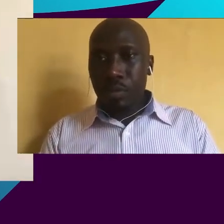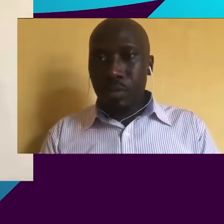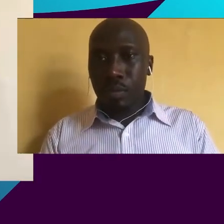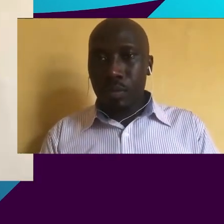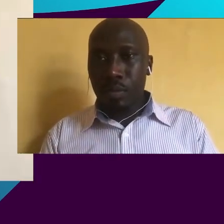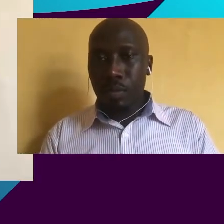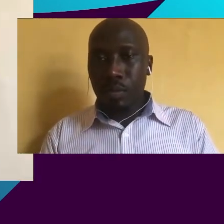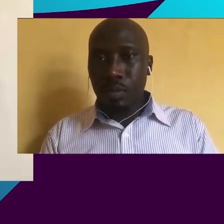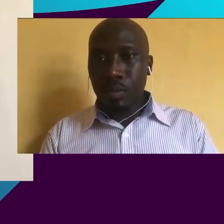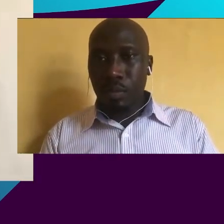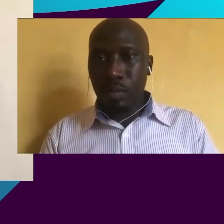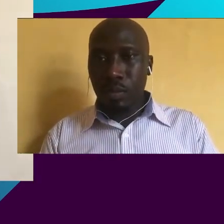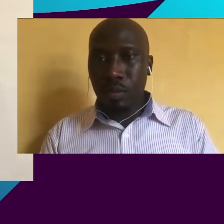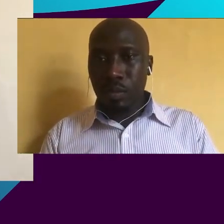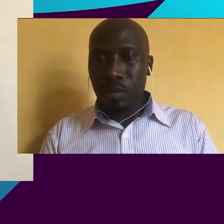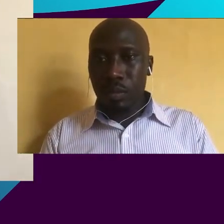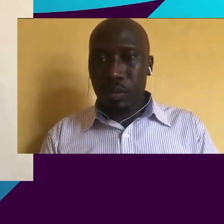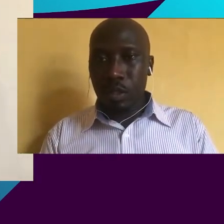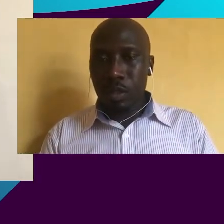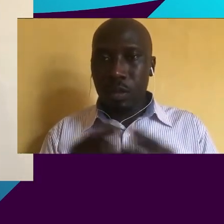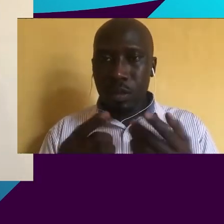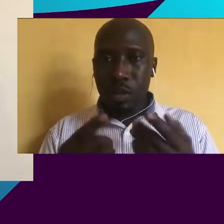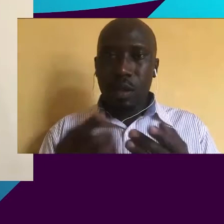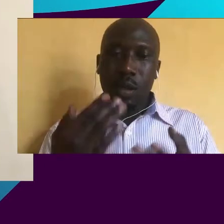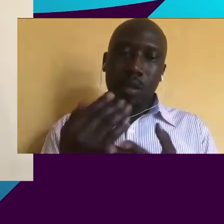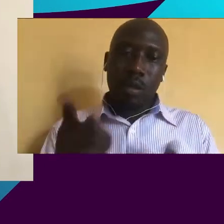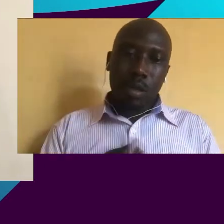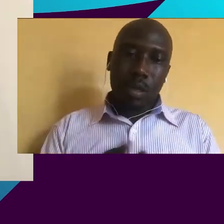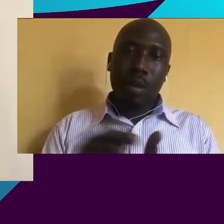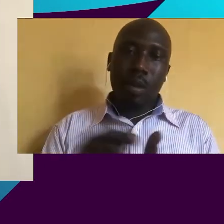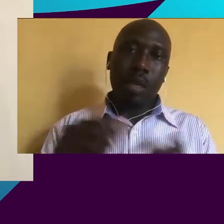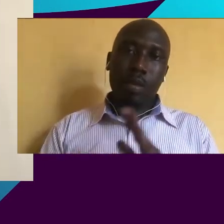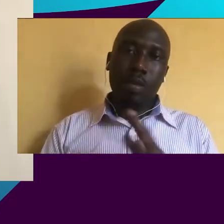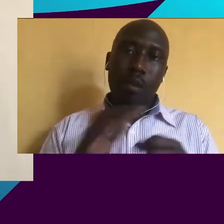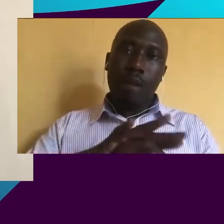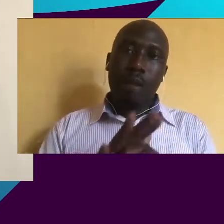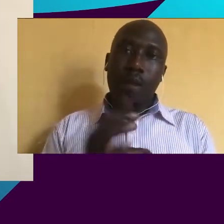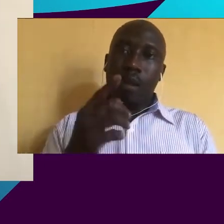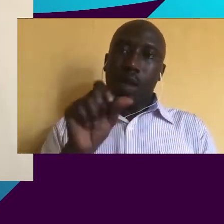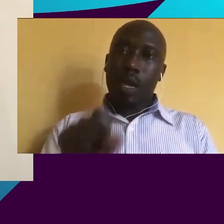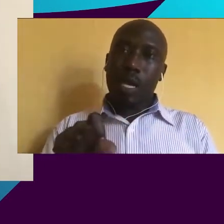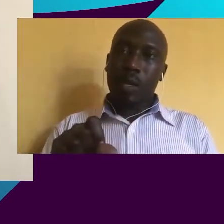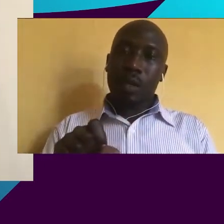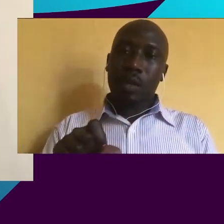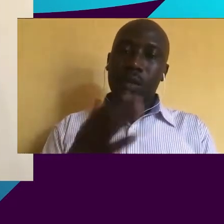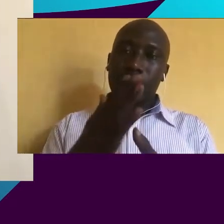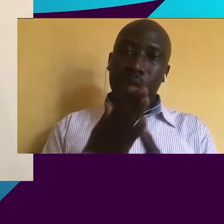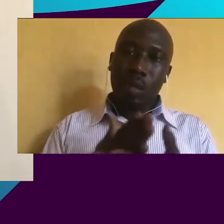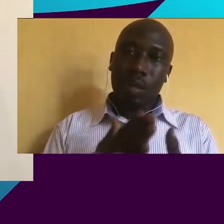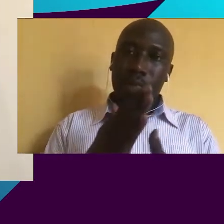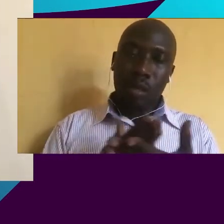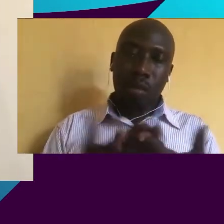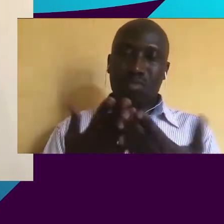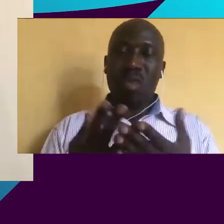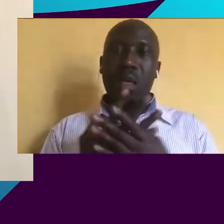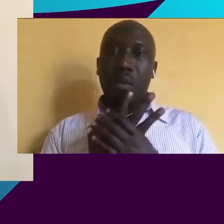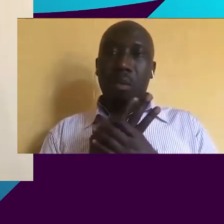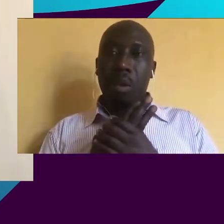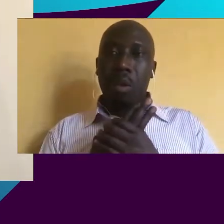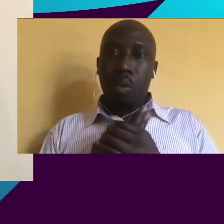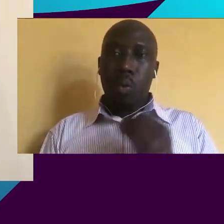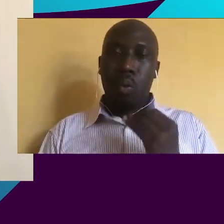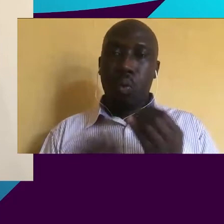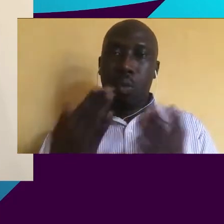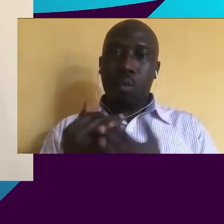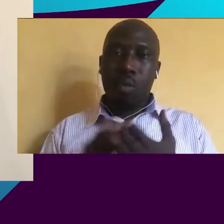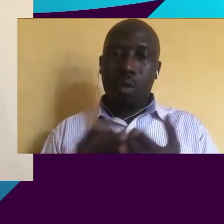which came due to COVID-19. And some of these there's a decline in performance because now